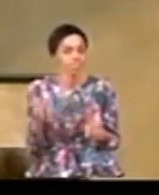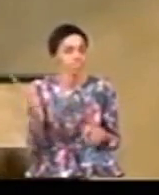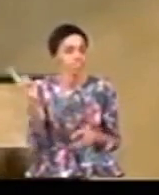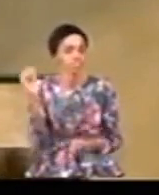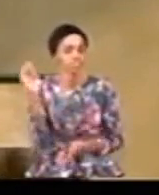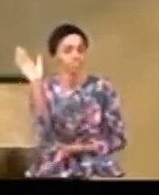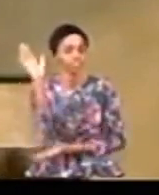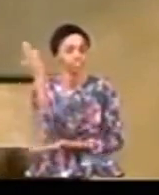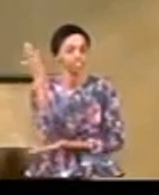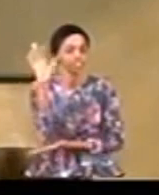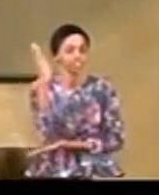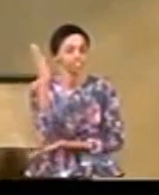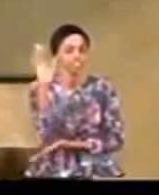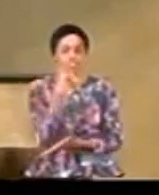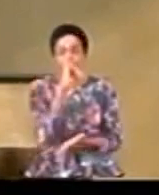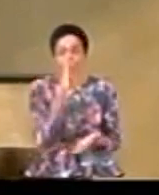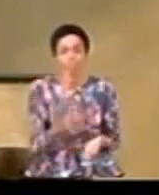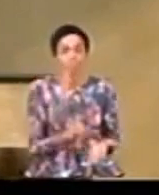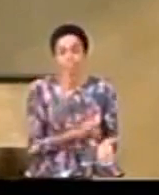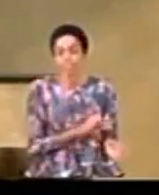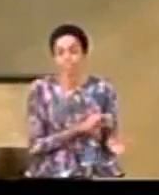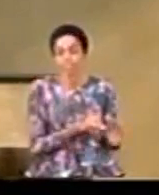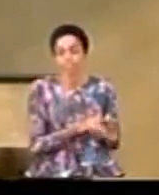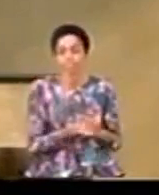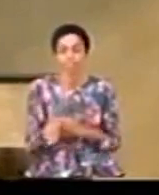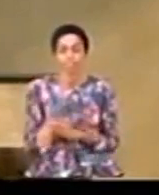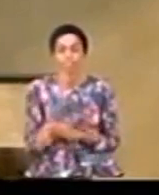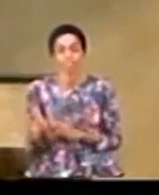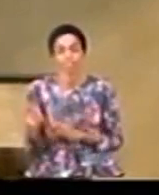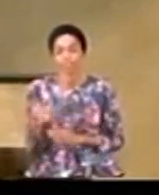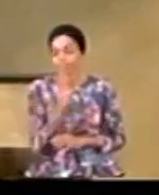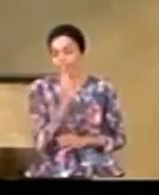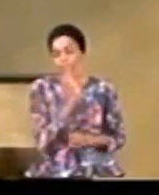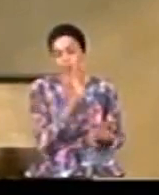Just like a tree that planted by the